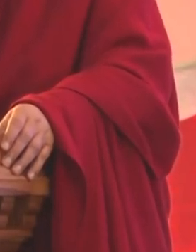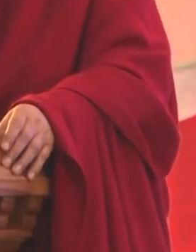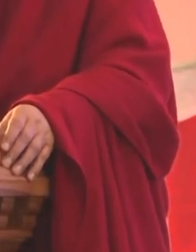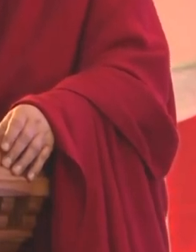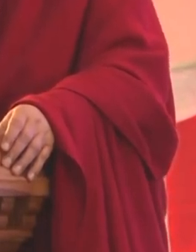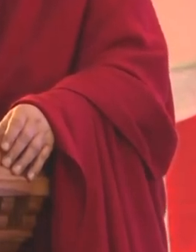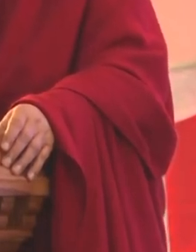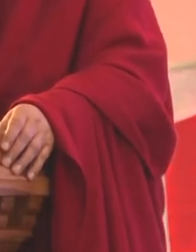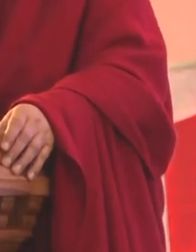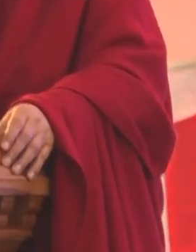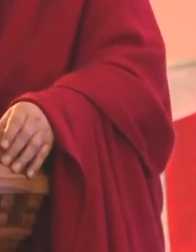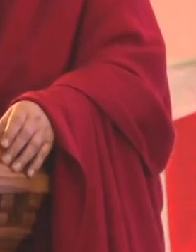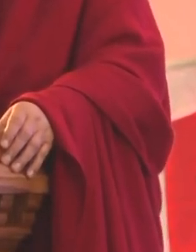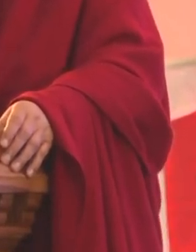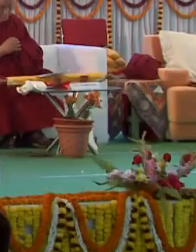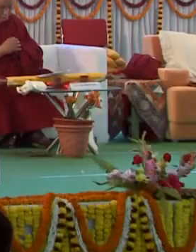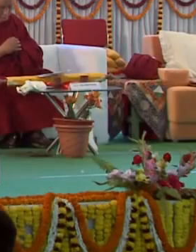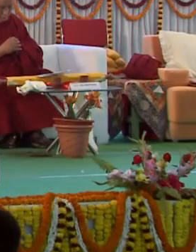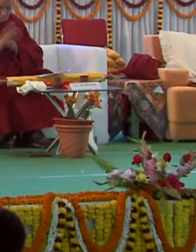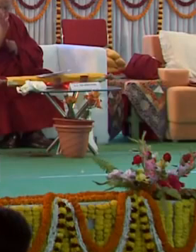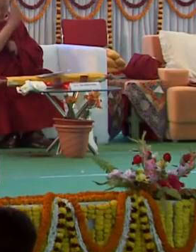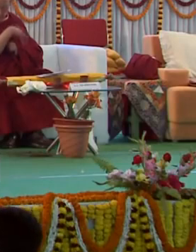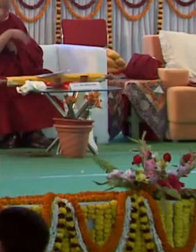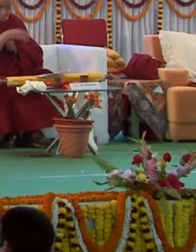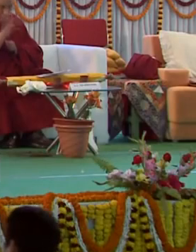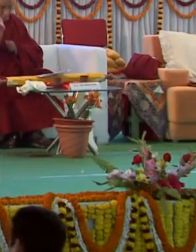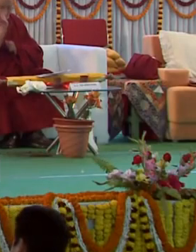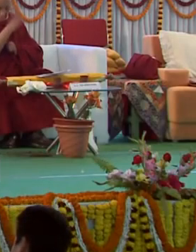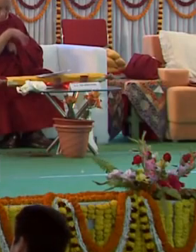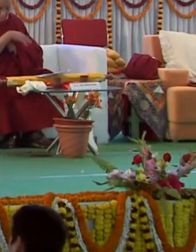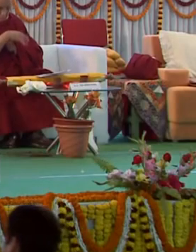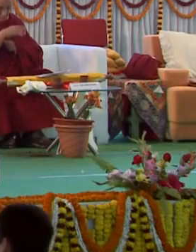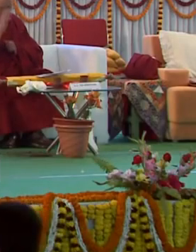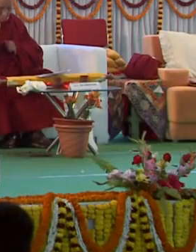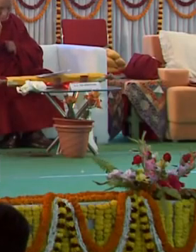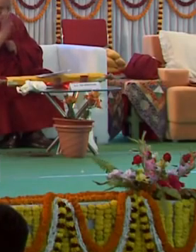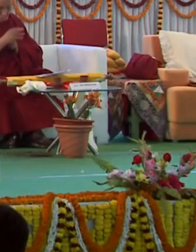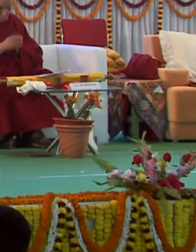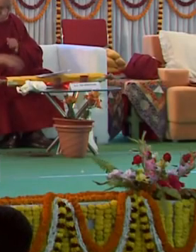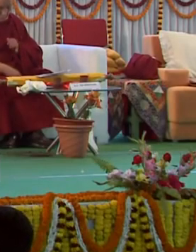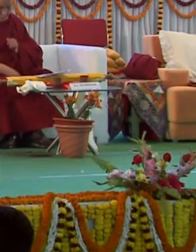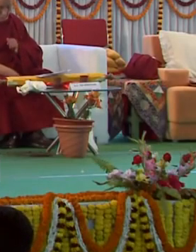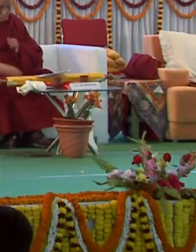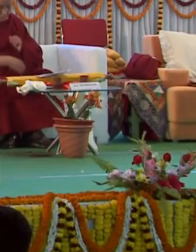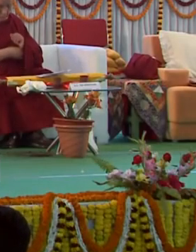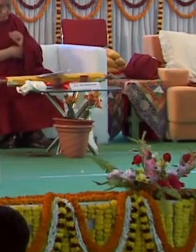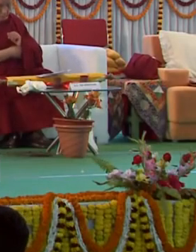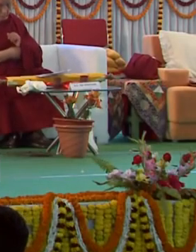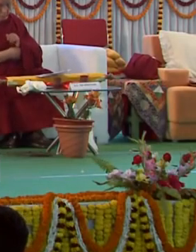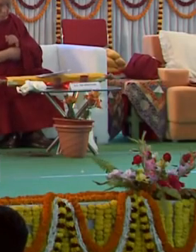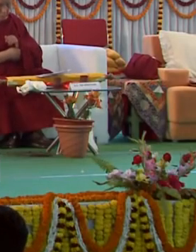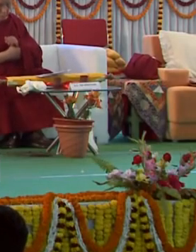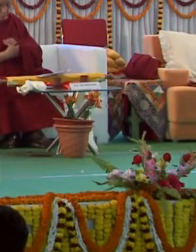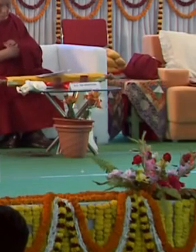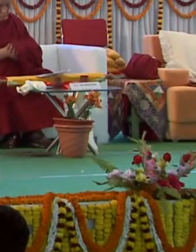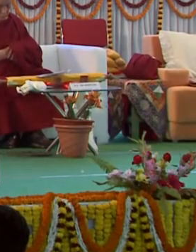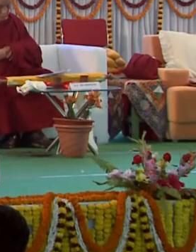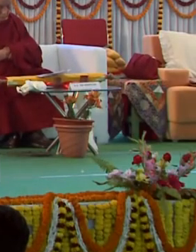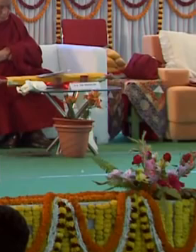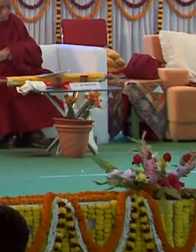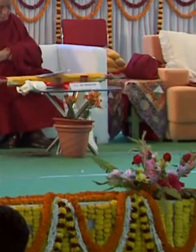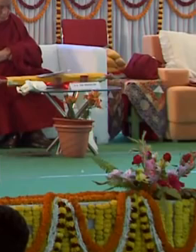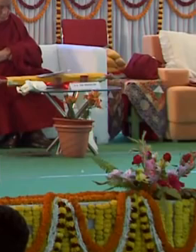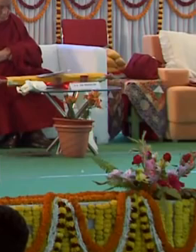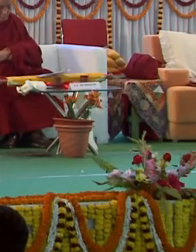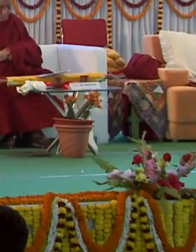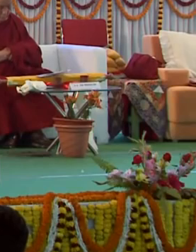family, then to the community, to the friends, neighbors, and so on, and in a kind of a ripple effect. And this is how